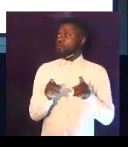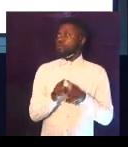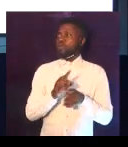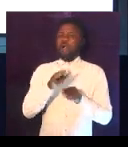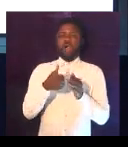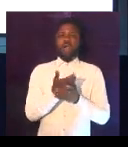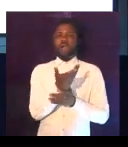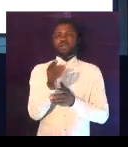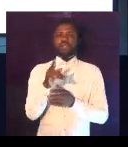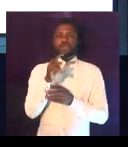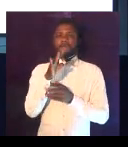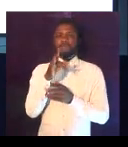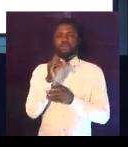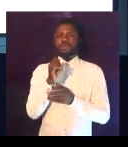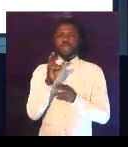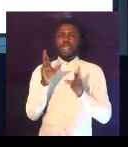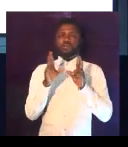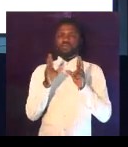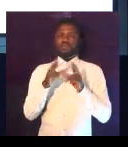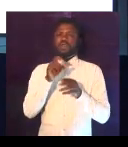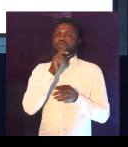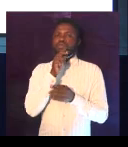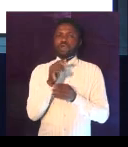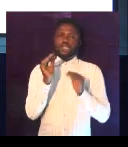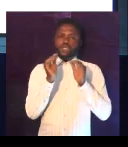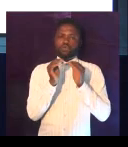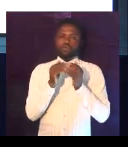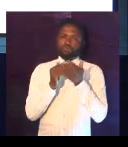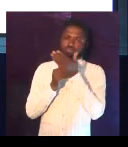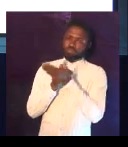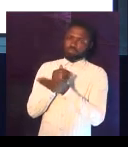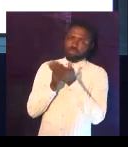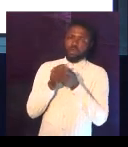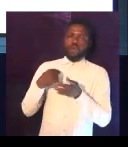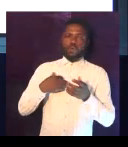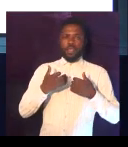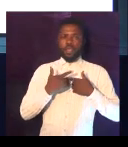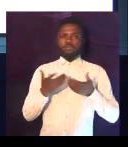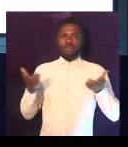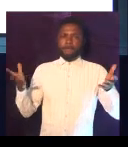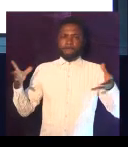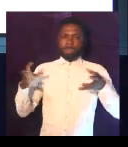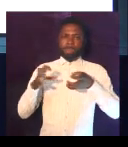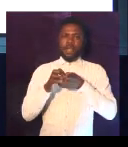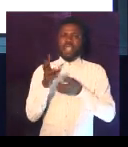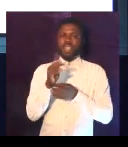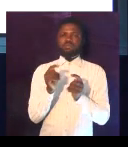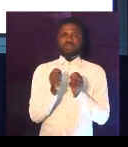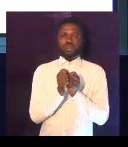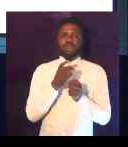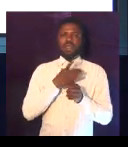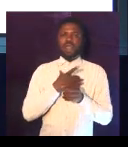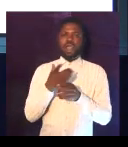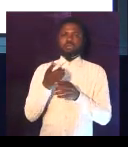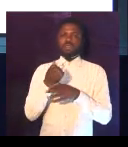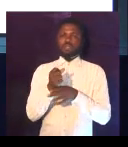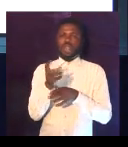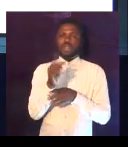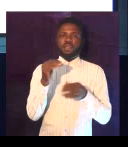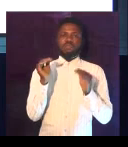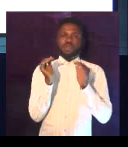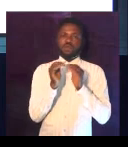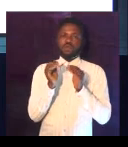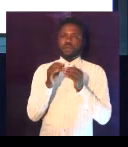done. So all these pulse rates are not equal. These are the pulse rates. Then we have to match them together